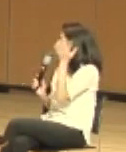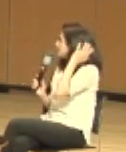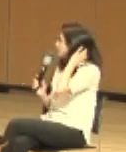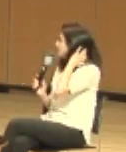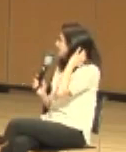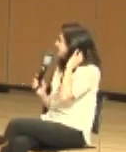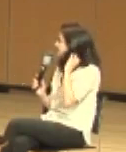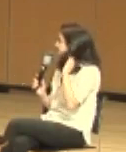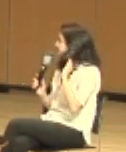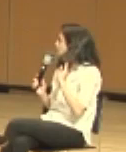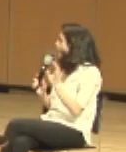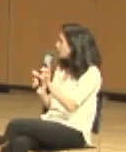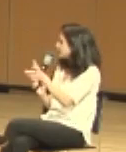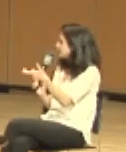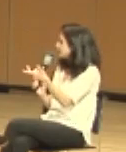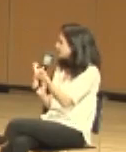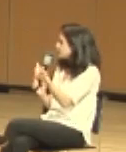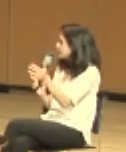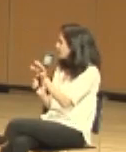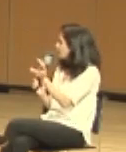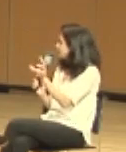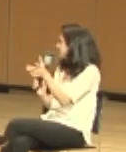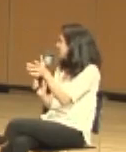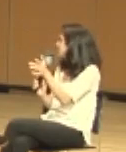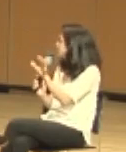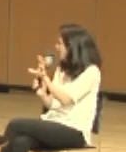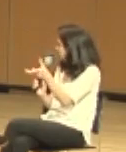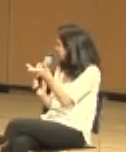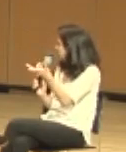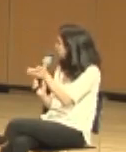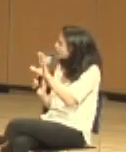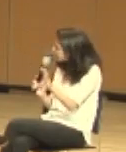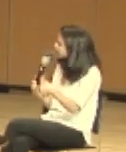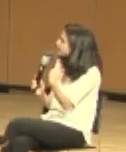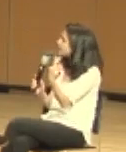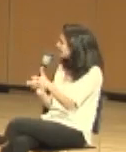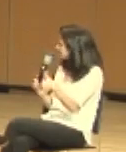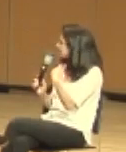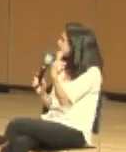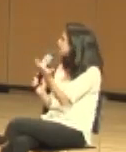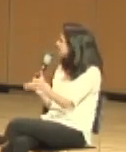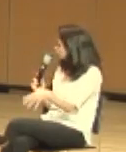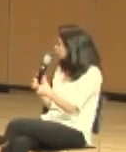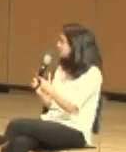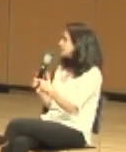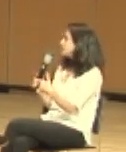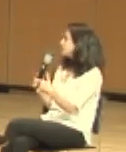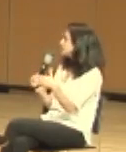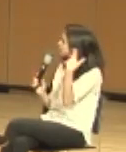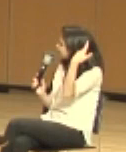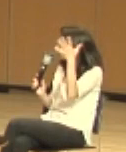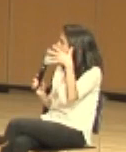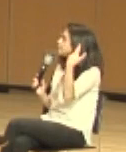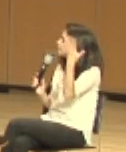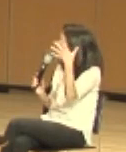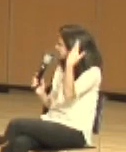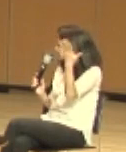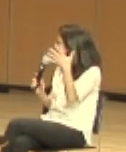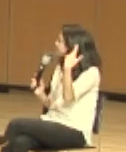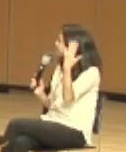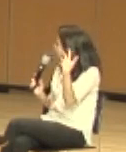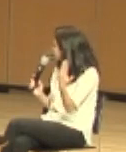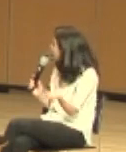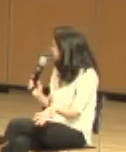moment of pain but once you see it you can't quite you can't not see it where is that dimension of it the kind of insistent